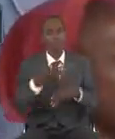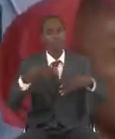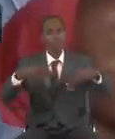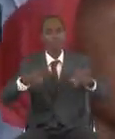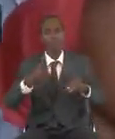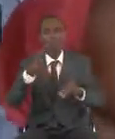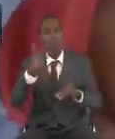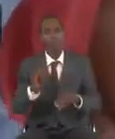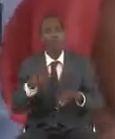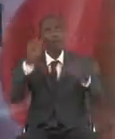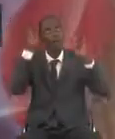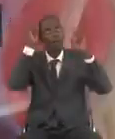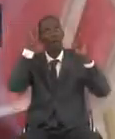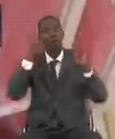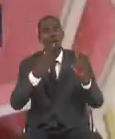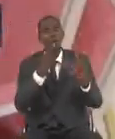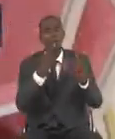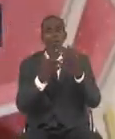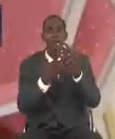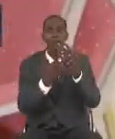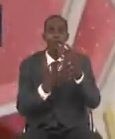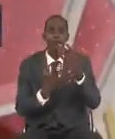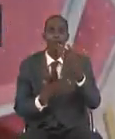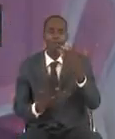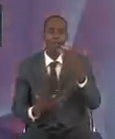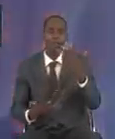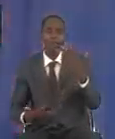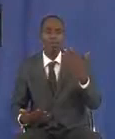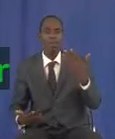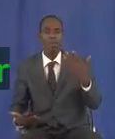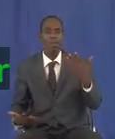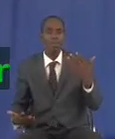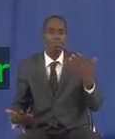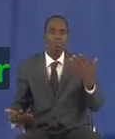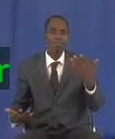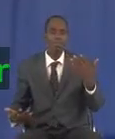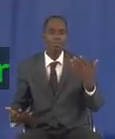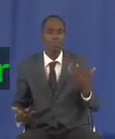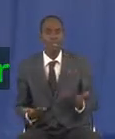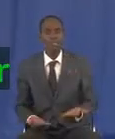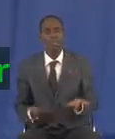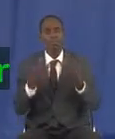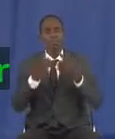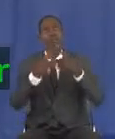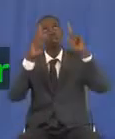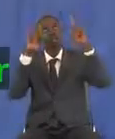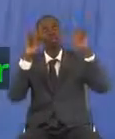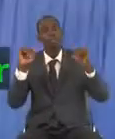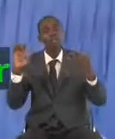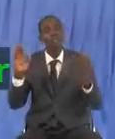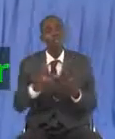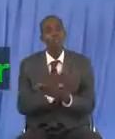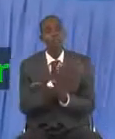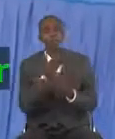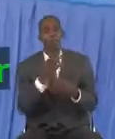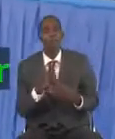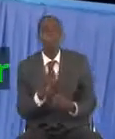his blood, when those poachers by his blood, lift to him a song of